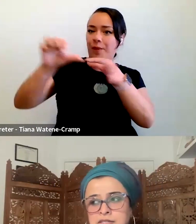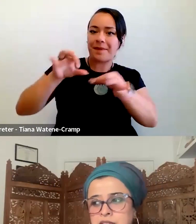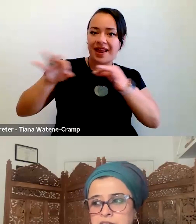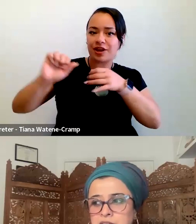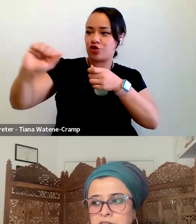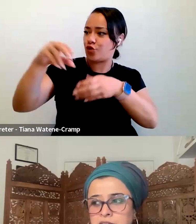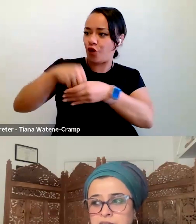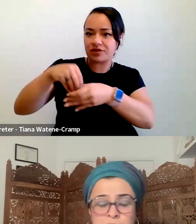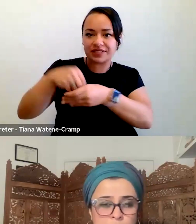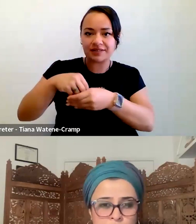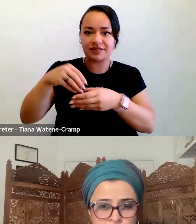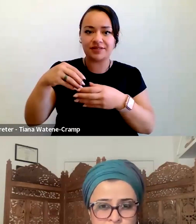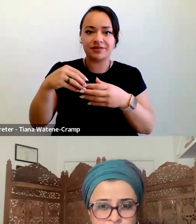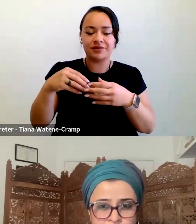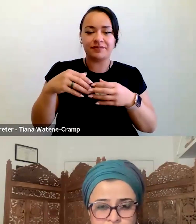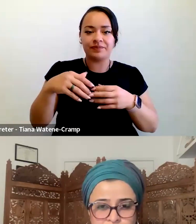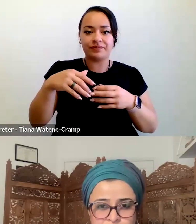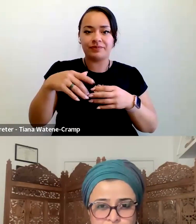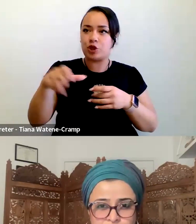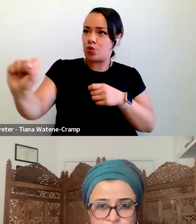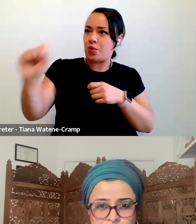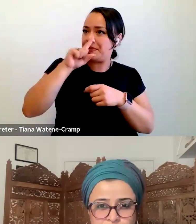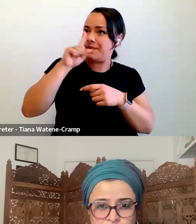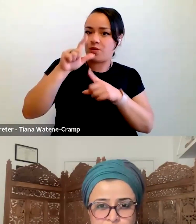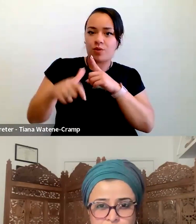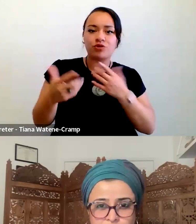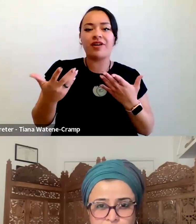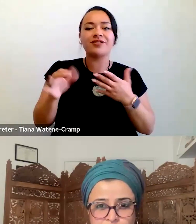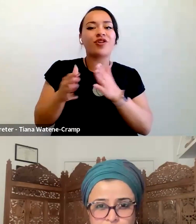and people culture.